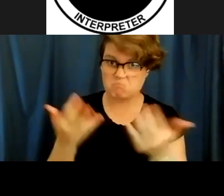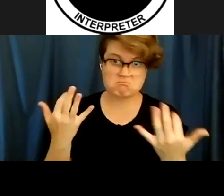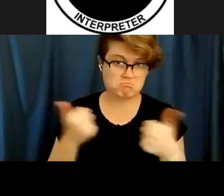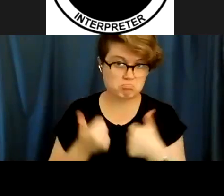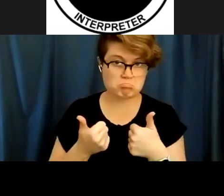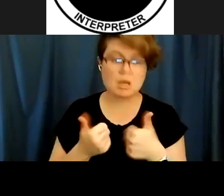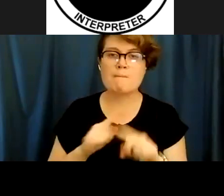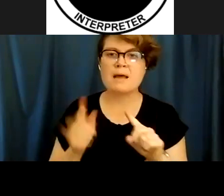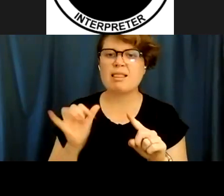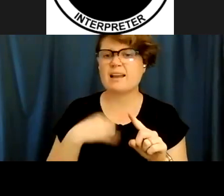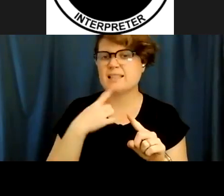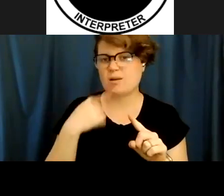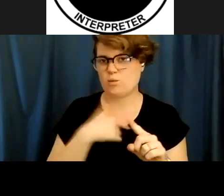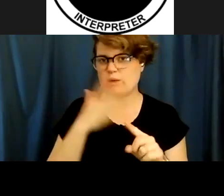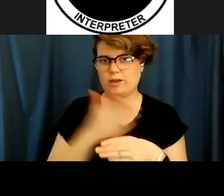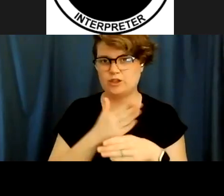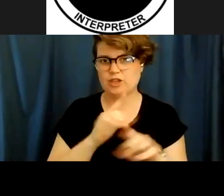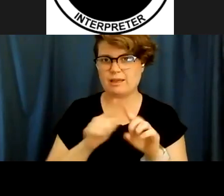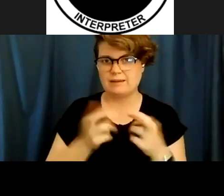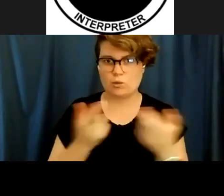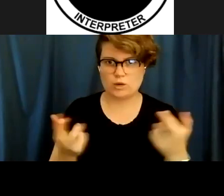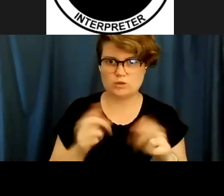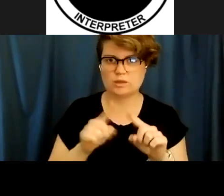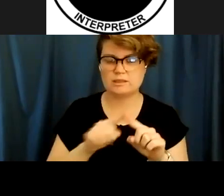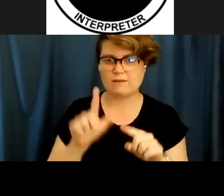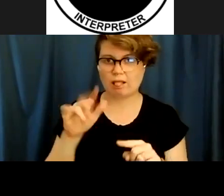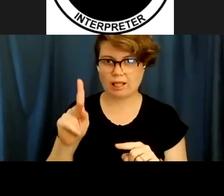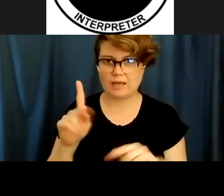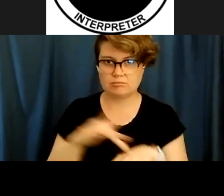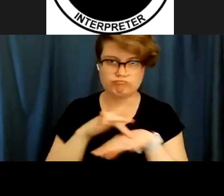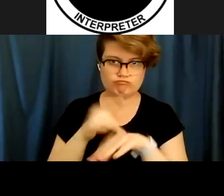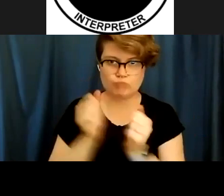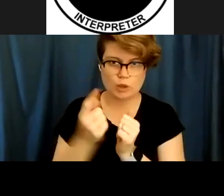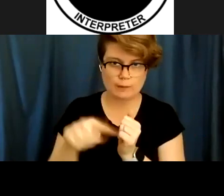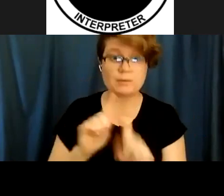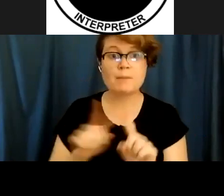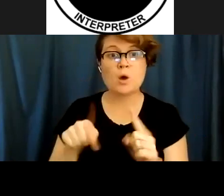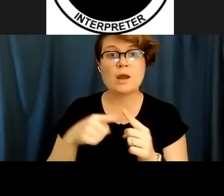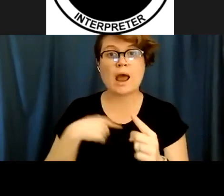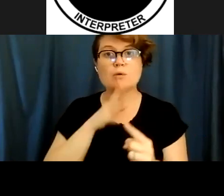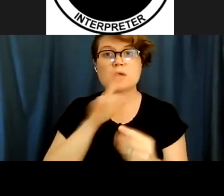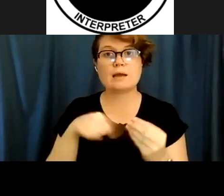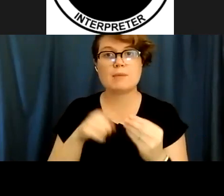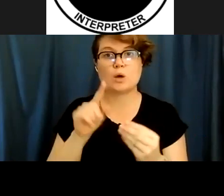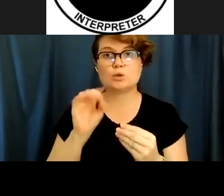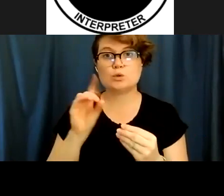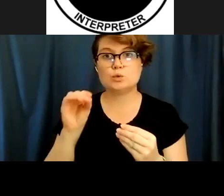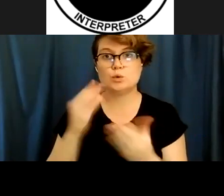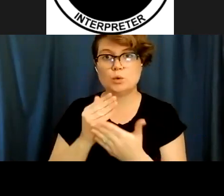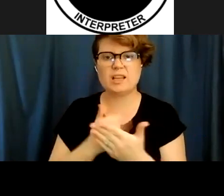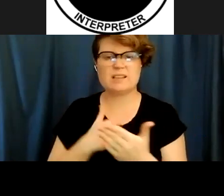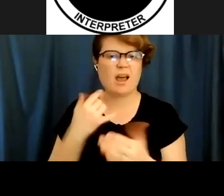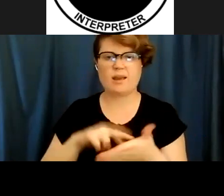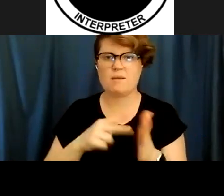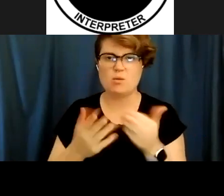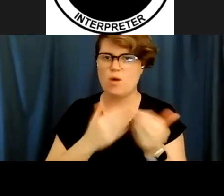said, we'll be sure to share those resources and those links. But yeah, when I was talking about to-do lists, I meant like just kind of your own to-do list to